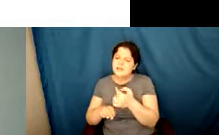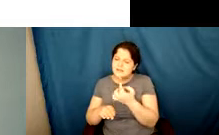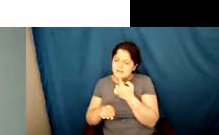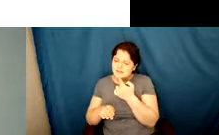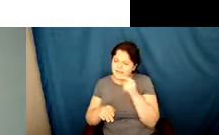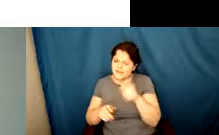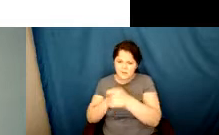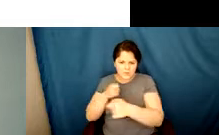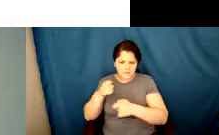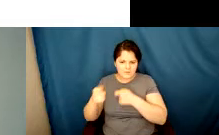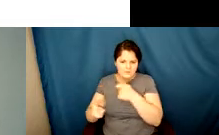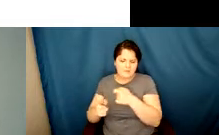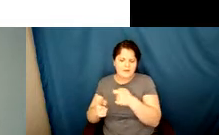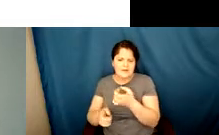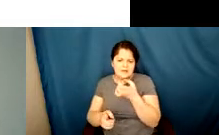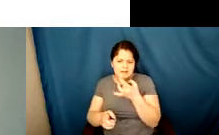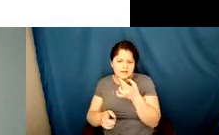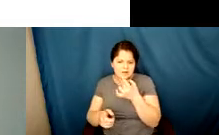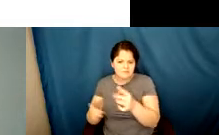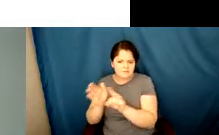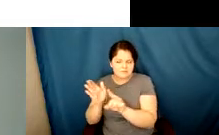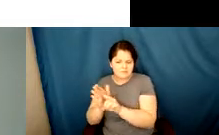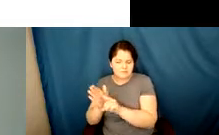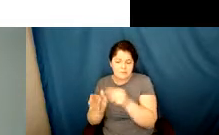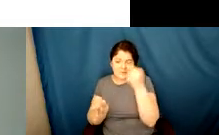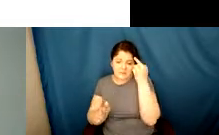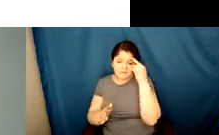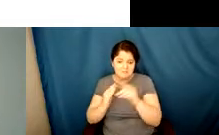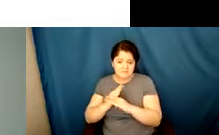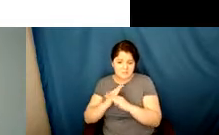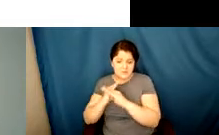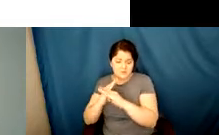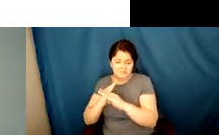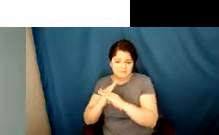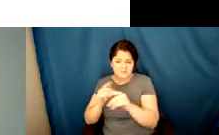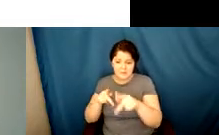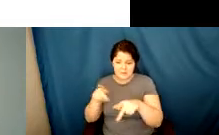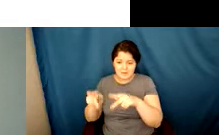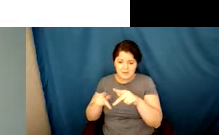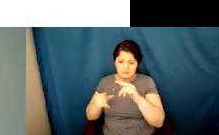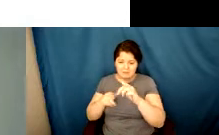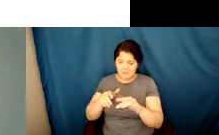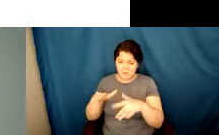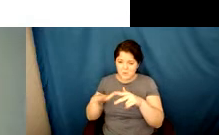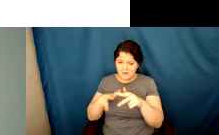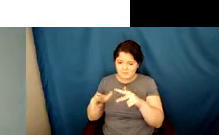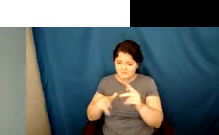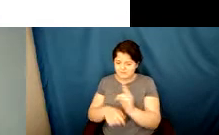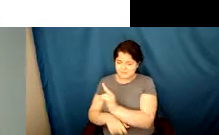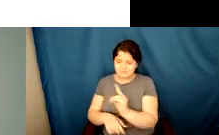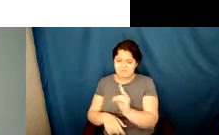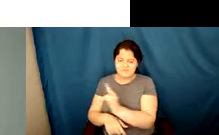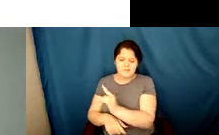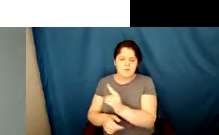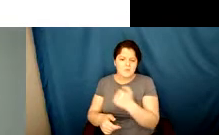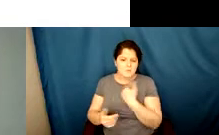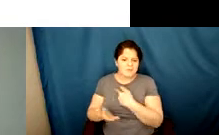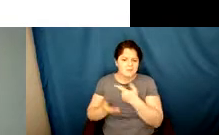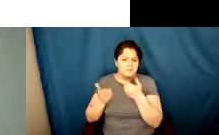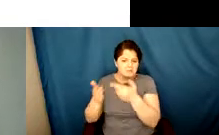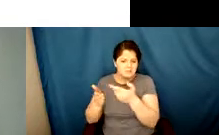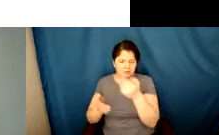intersection, increased protections for pedestrians, proposed for that intersection. That, of course, would be